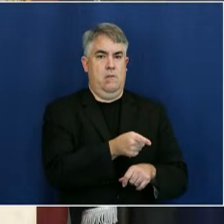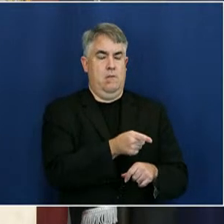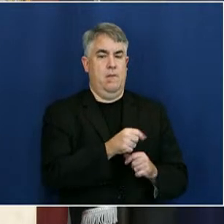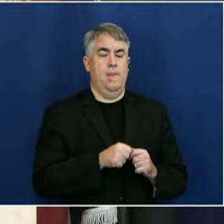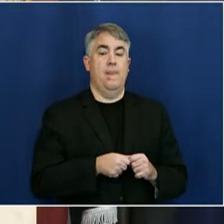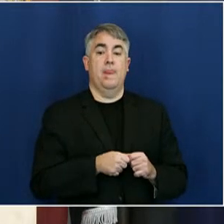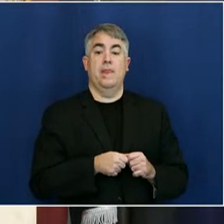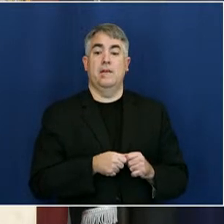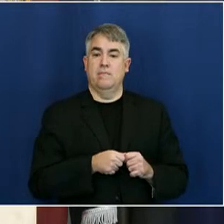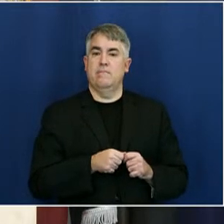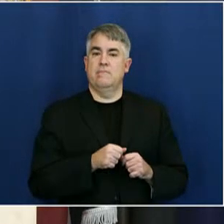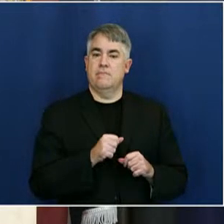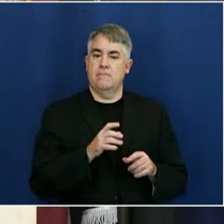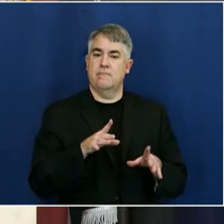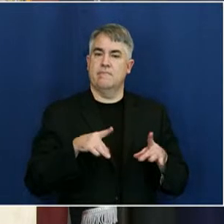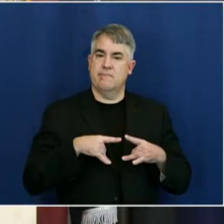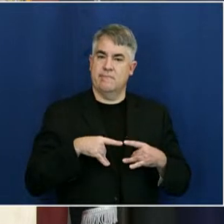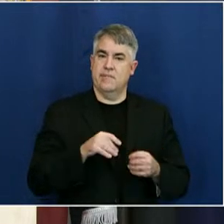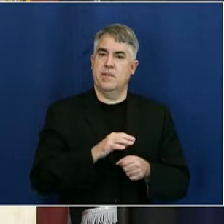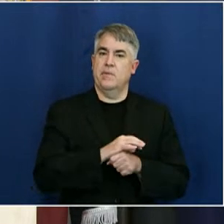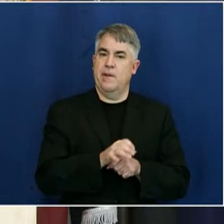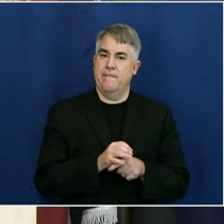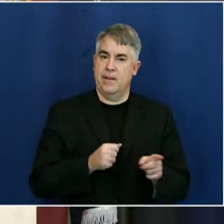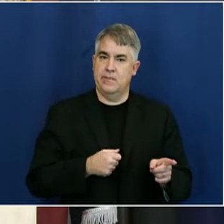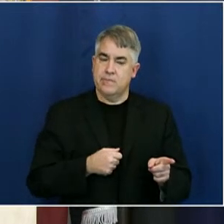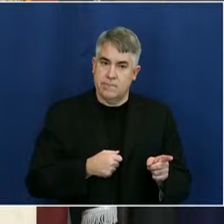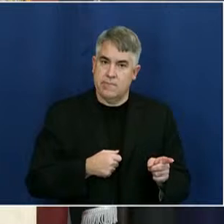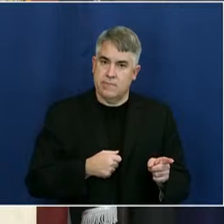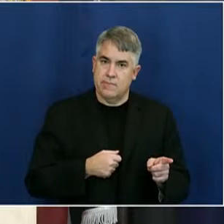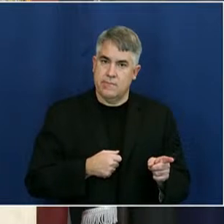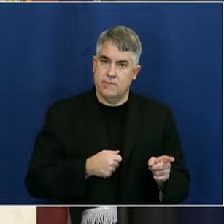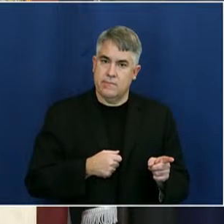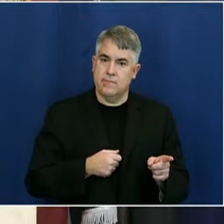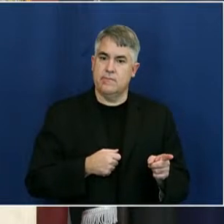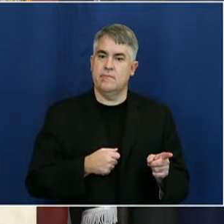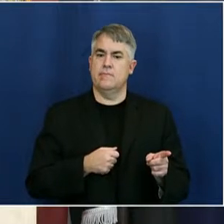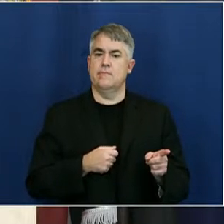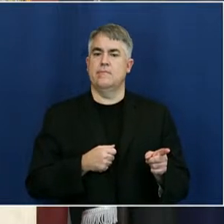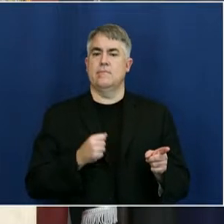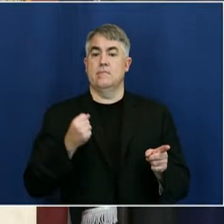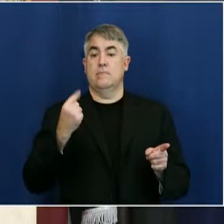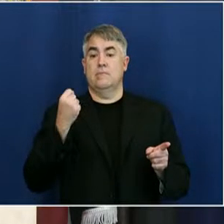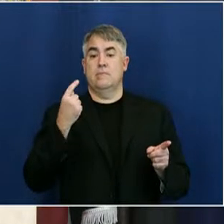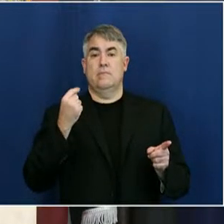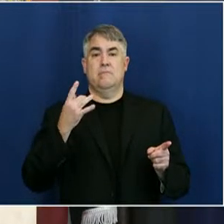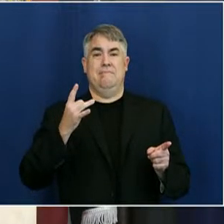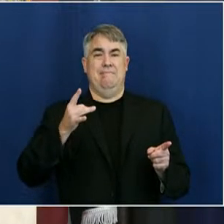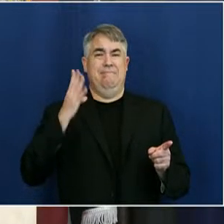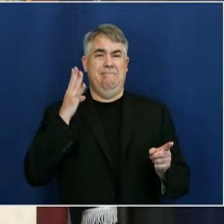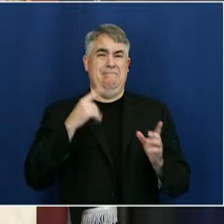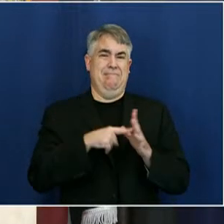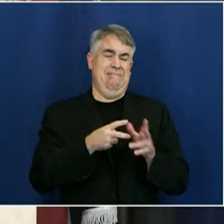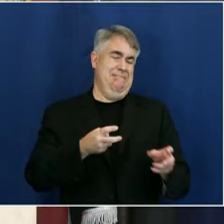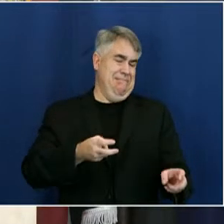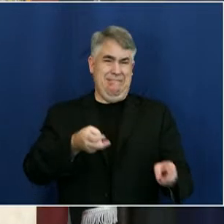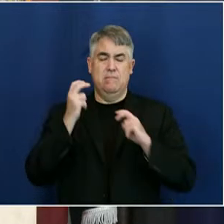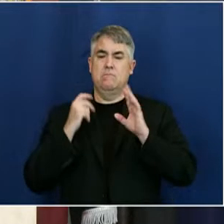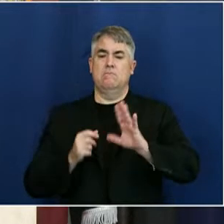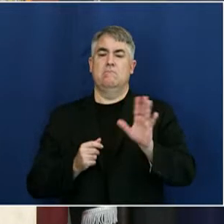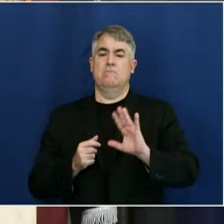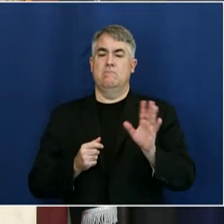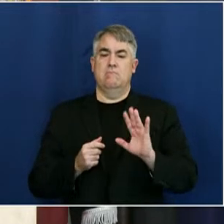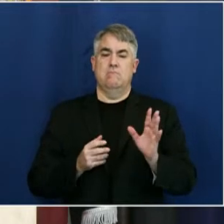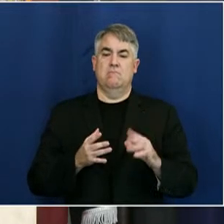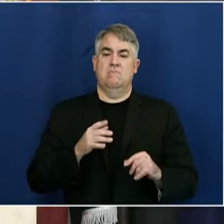down with COVID, actually had minimal symptoms, was known to have been exposed, got tested, and sure enough was